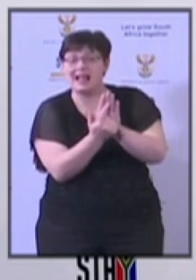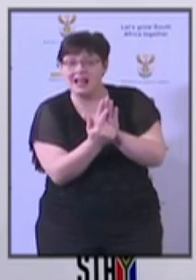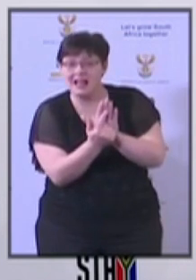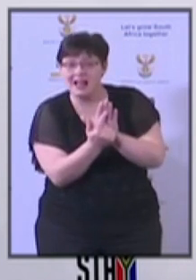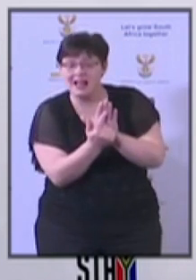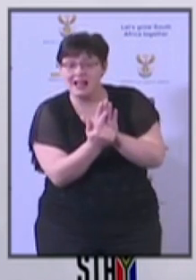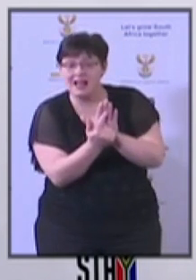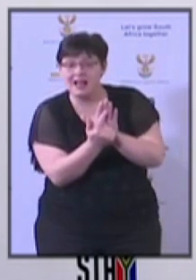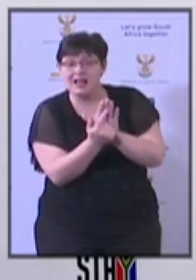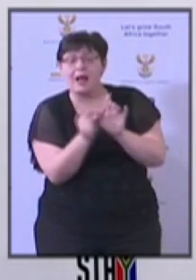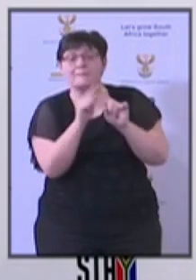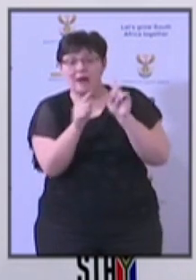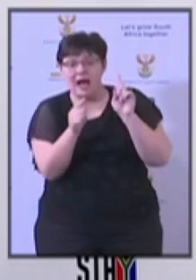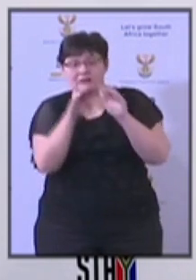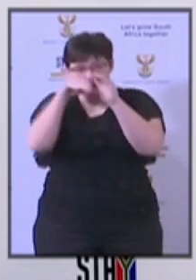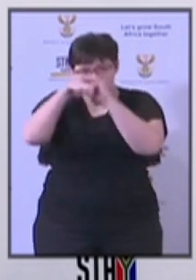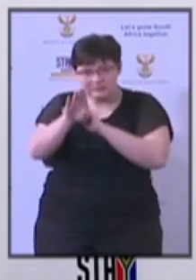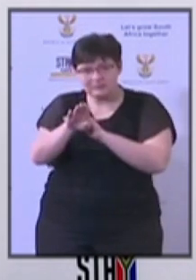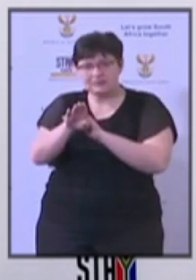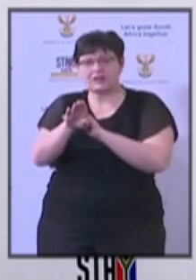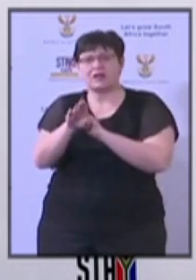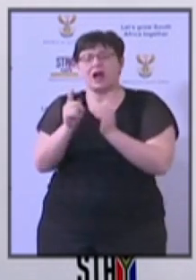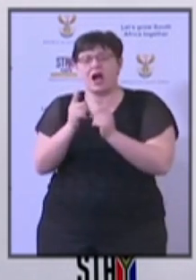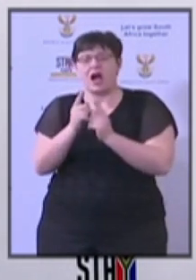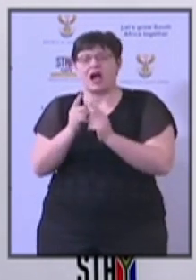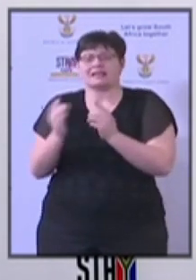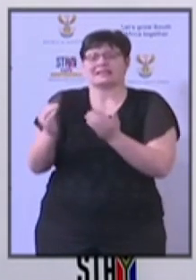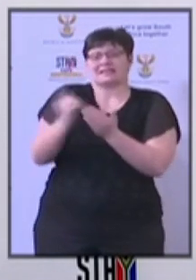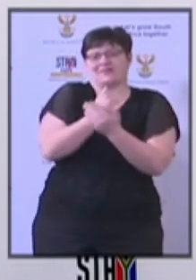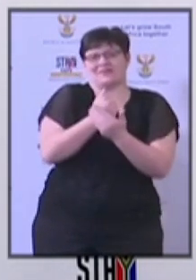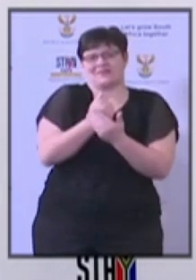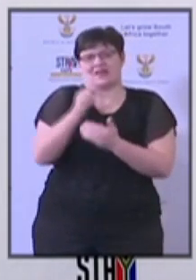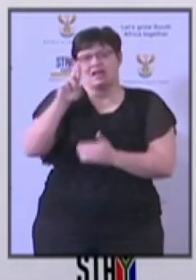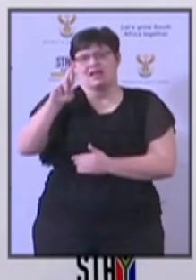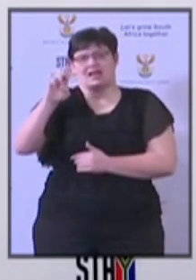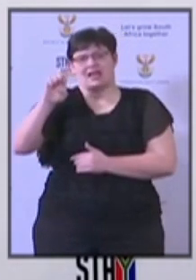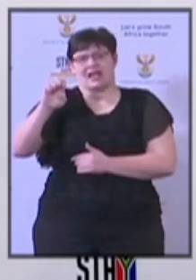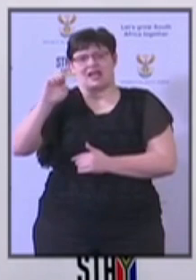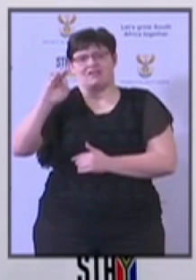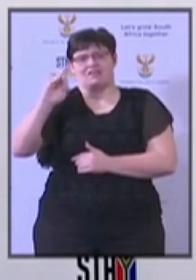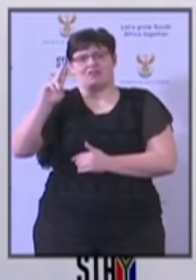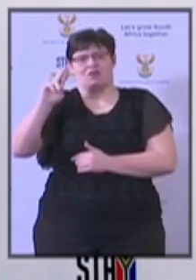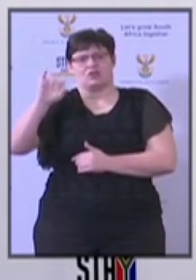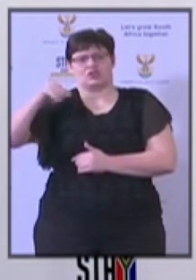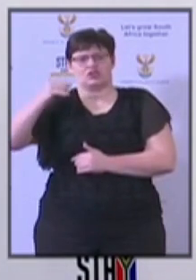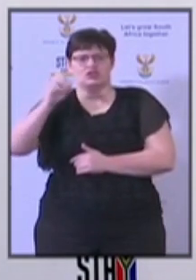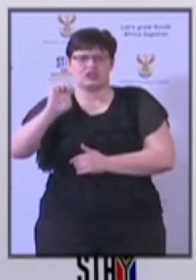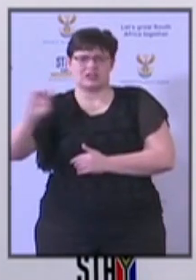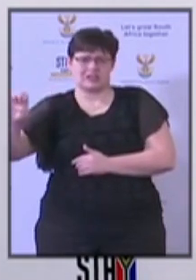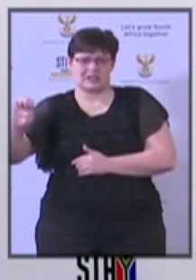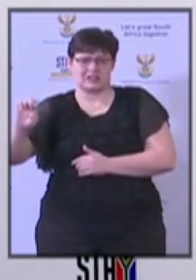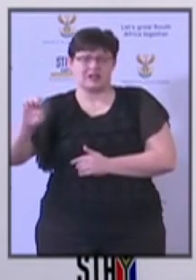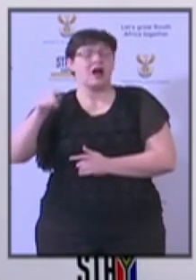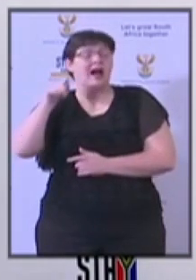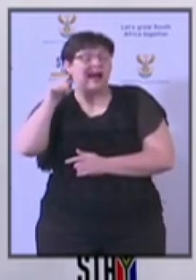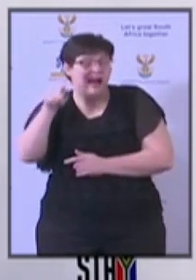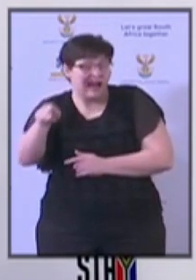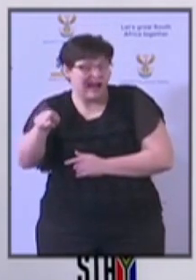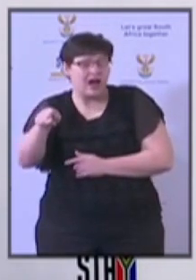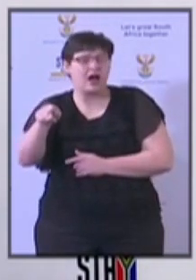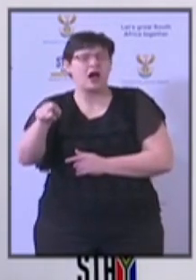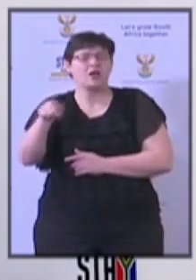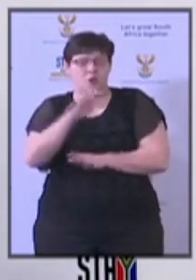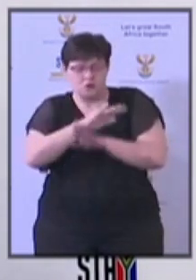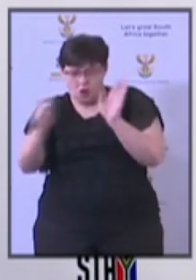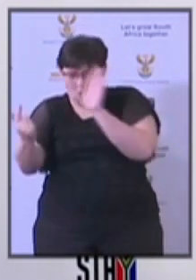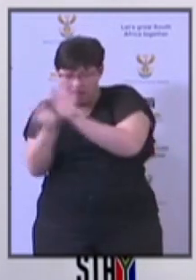went to the Refugee Reception Center and registered as an asylum seeker. Even if they came illegally, they entered the country